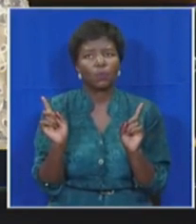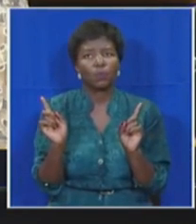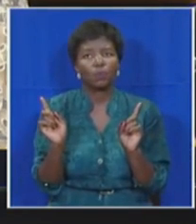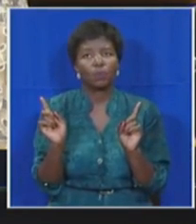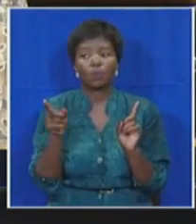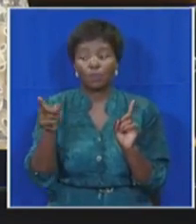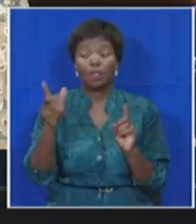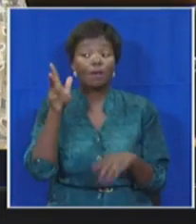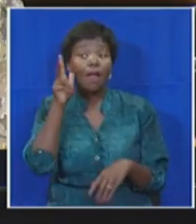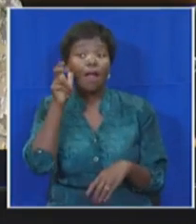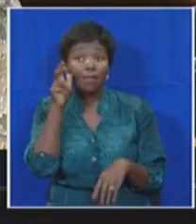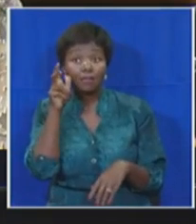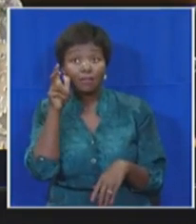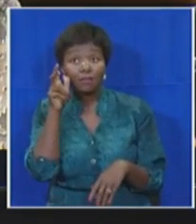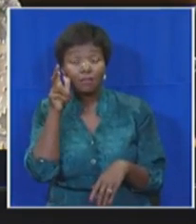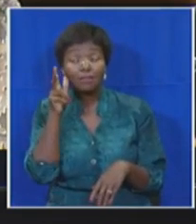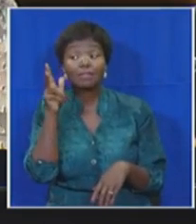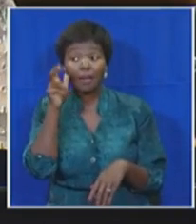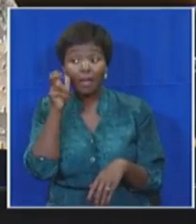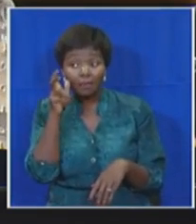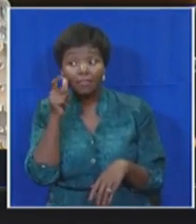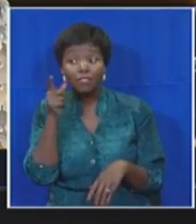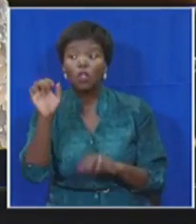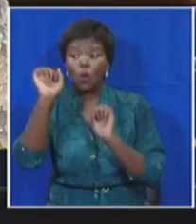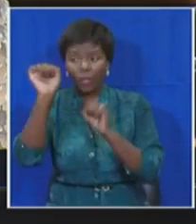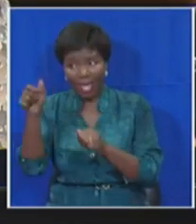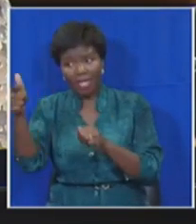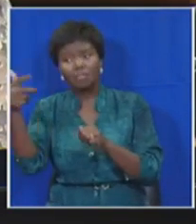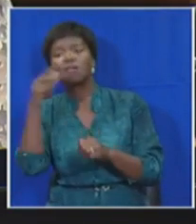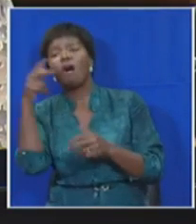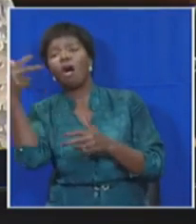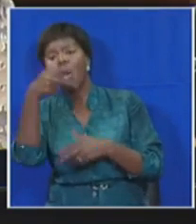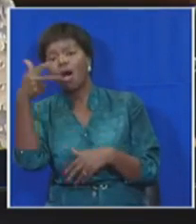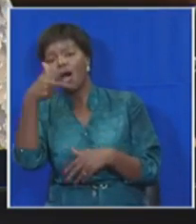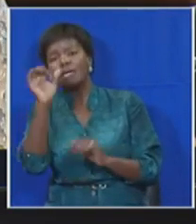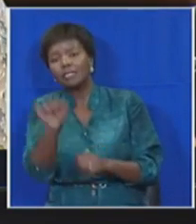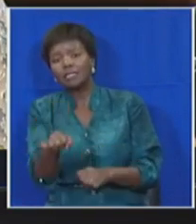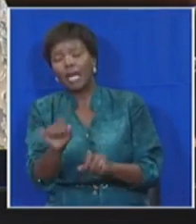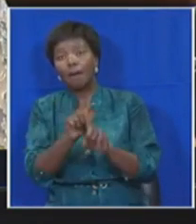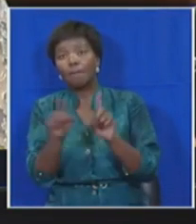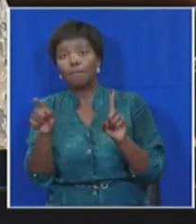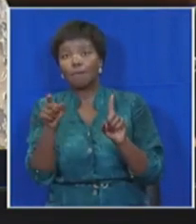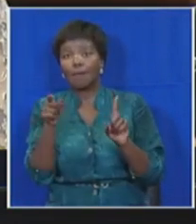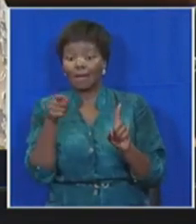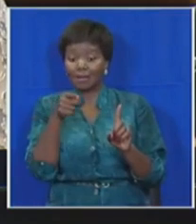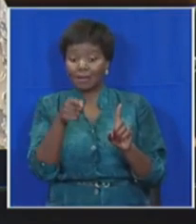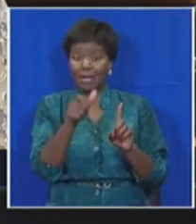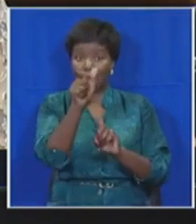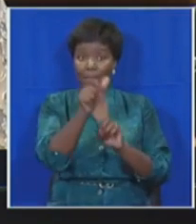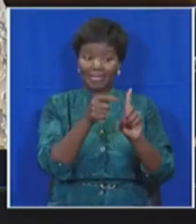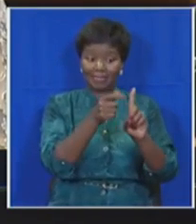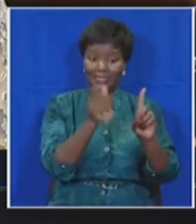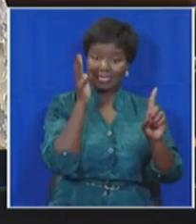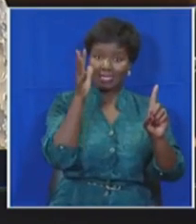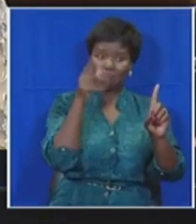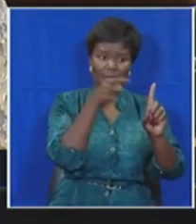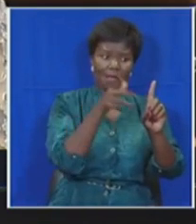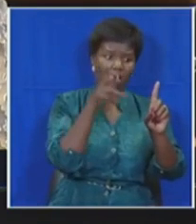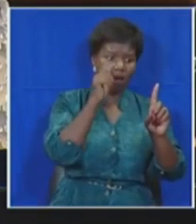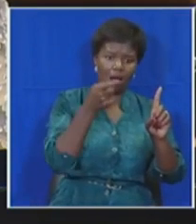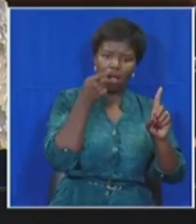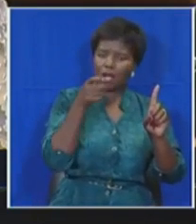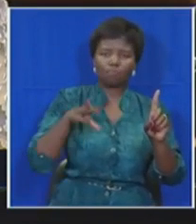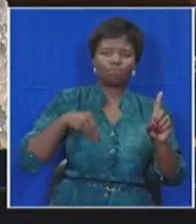Diveni kahle, you are allowed to heckle, but none of you is allowed to drown